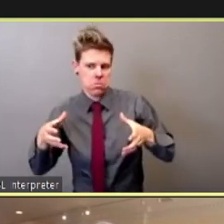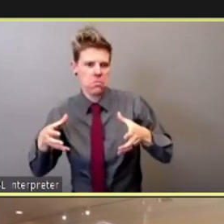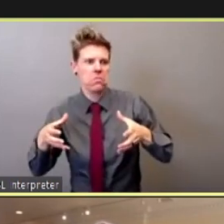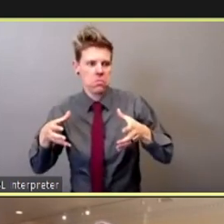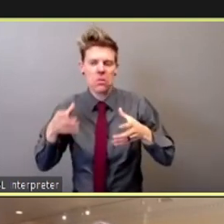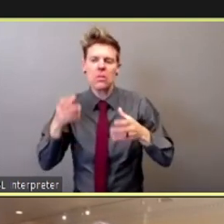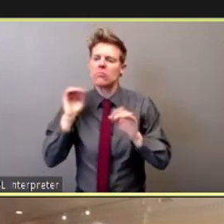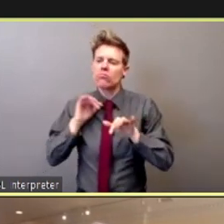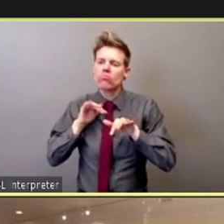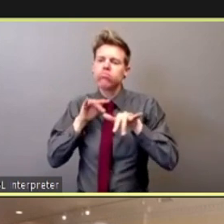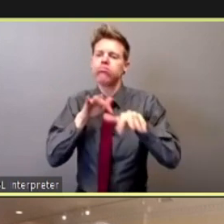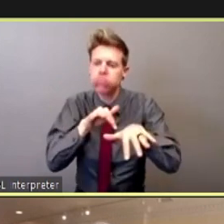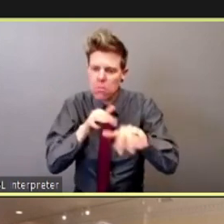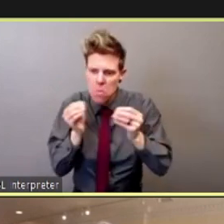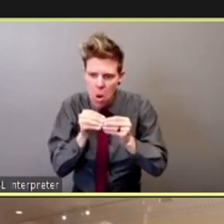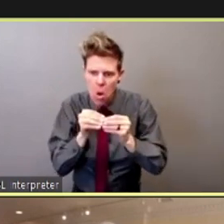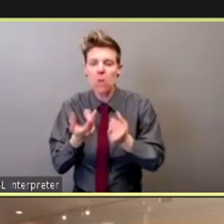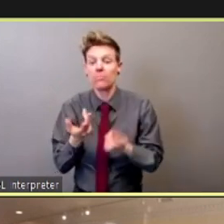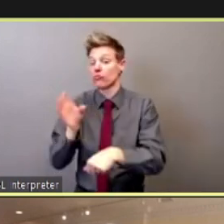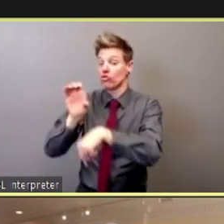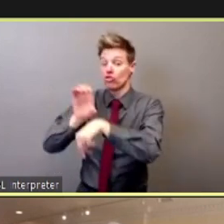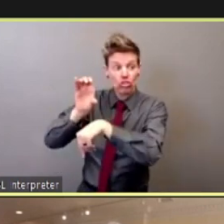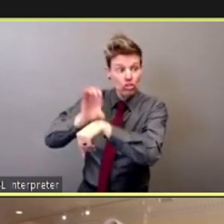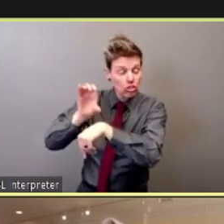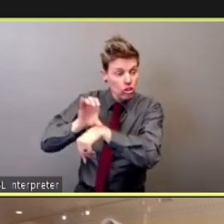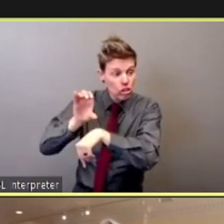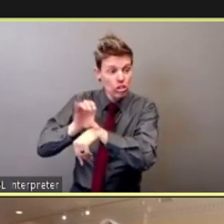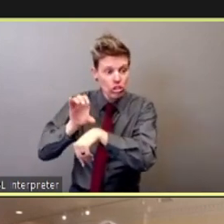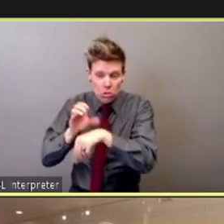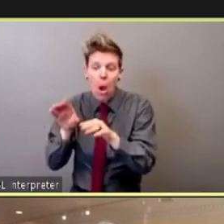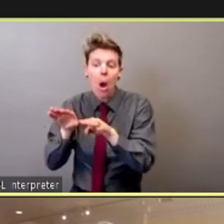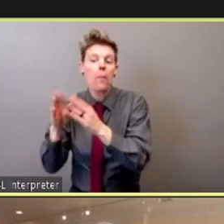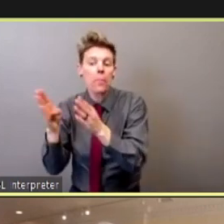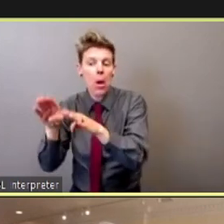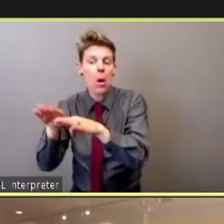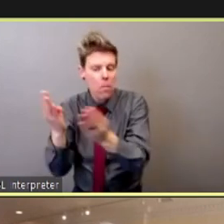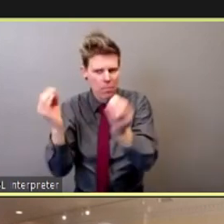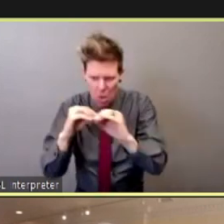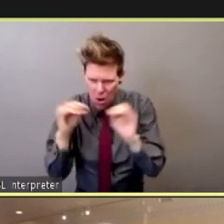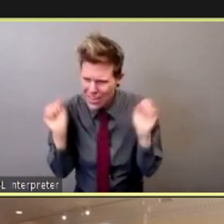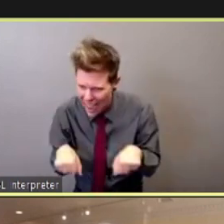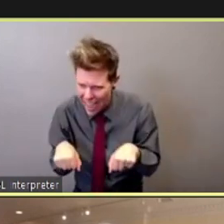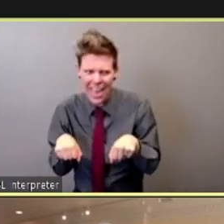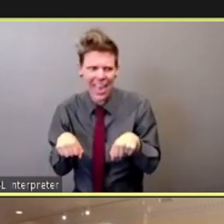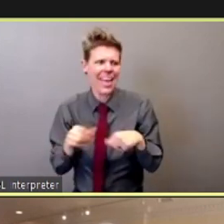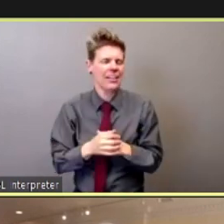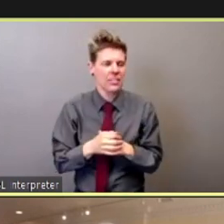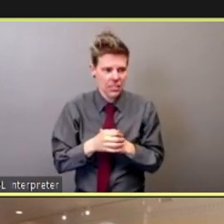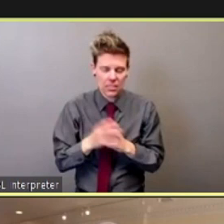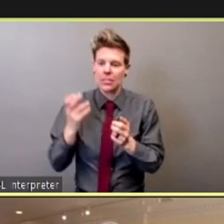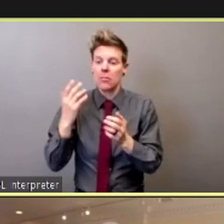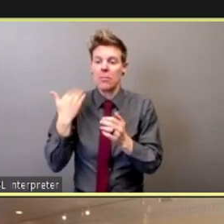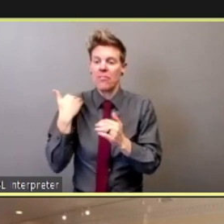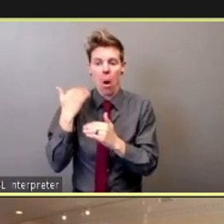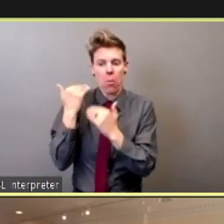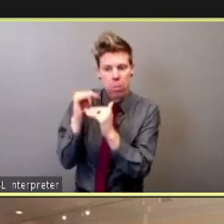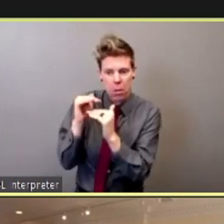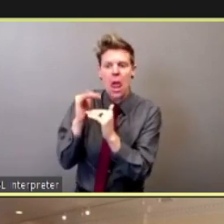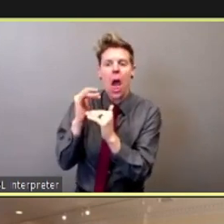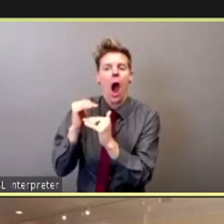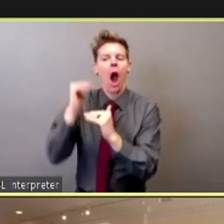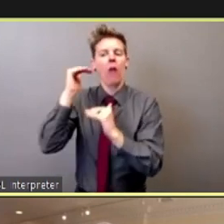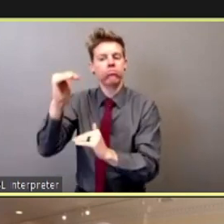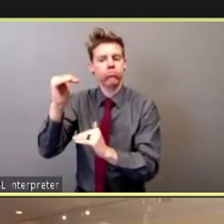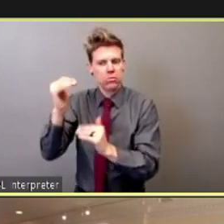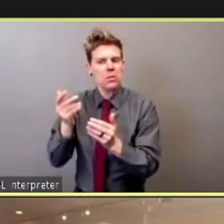houses of worship. It means that we can double the amount of people in a mass gathering and the number of vehicles that participate